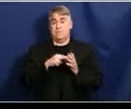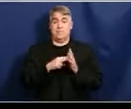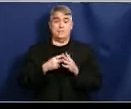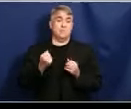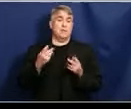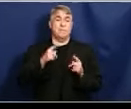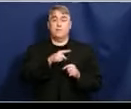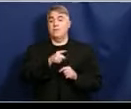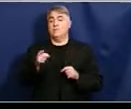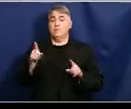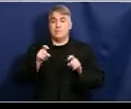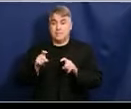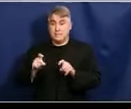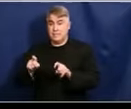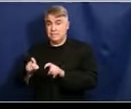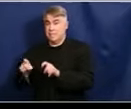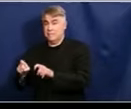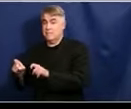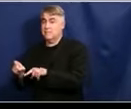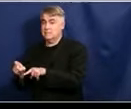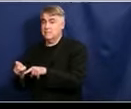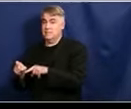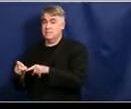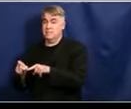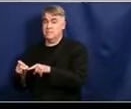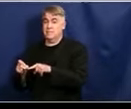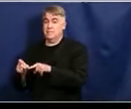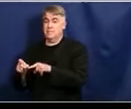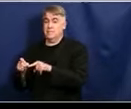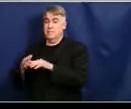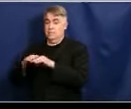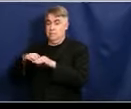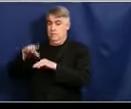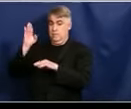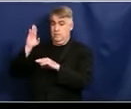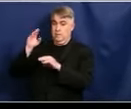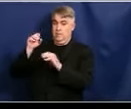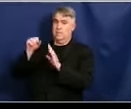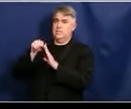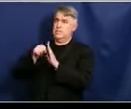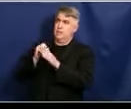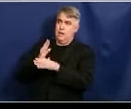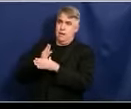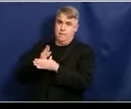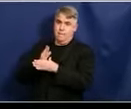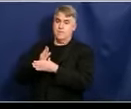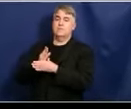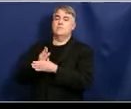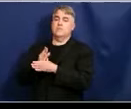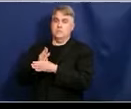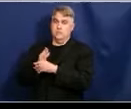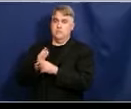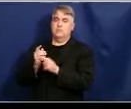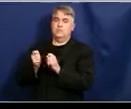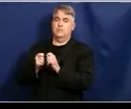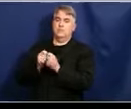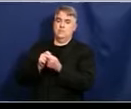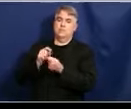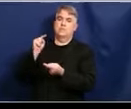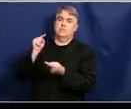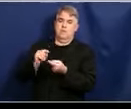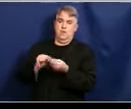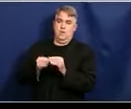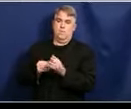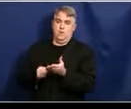test far above the state average, your adjusted case rate will be much lower than the